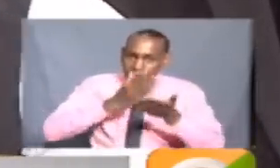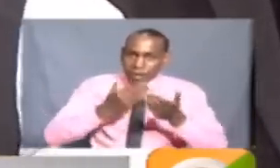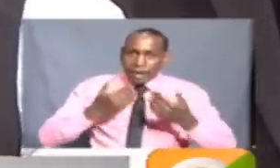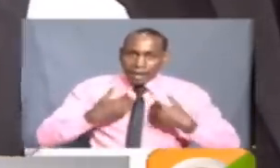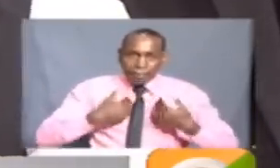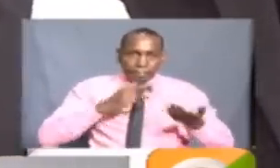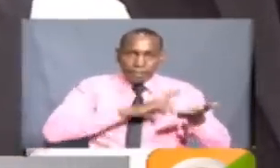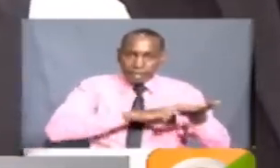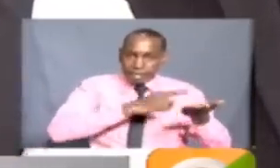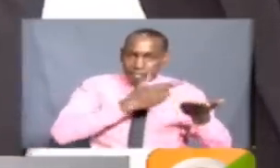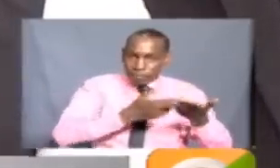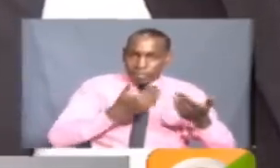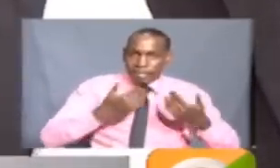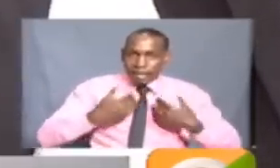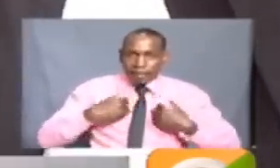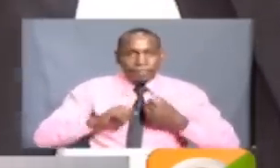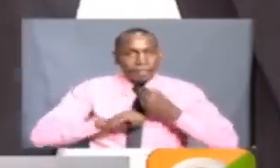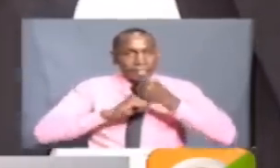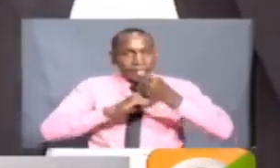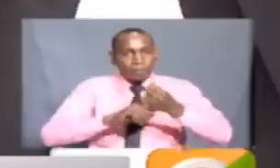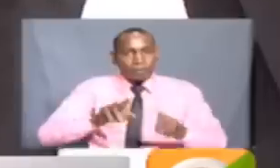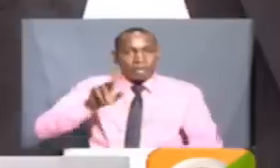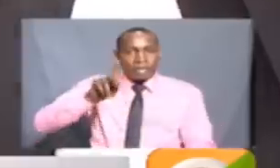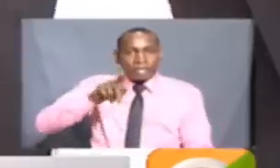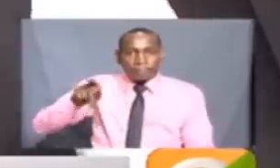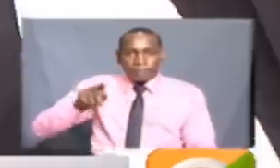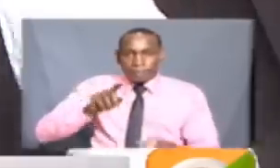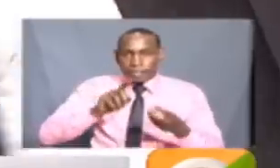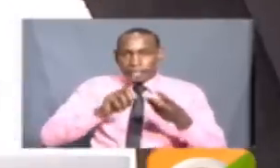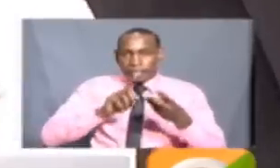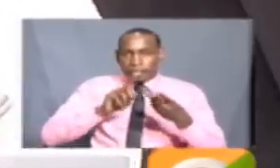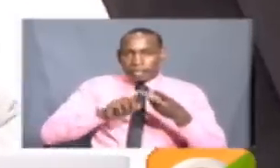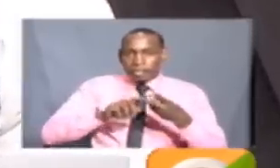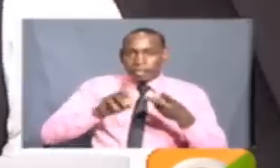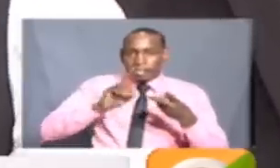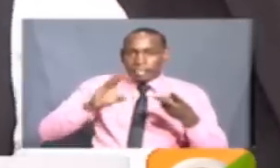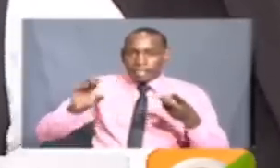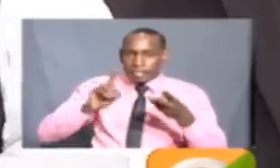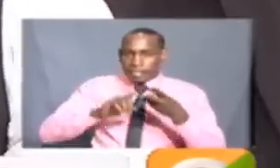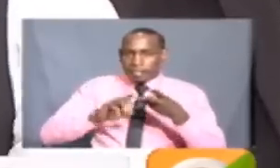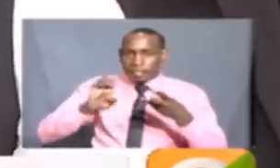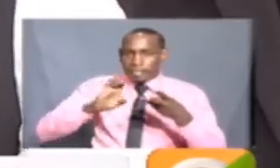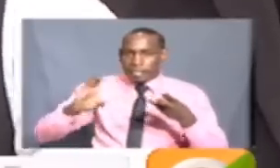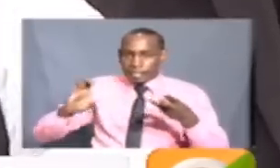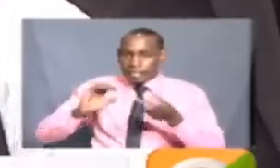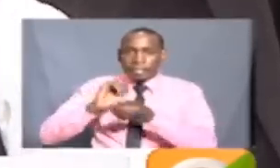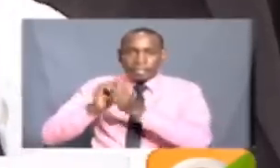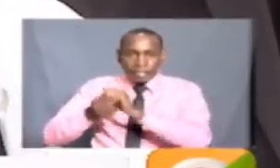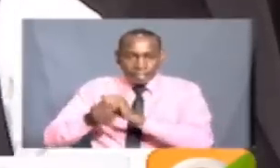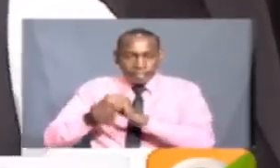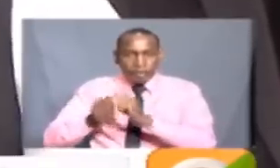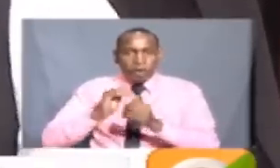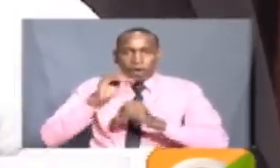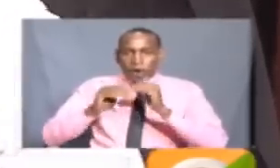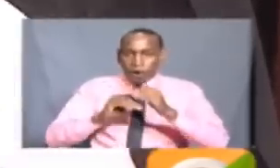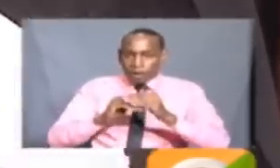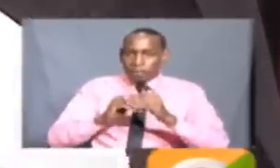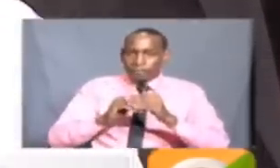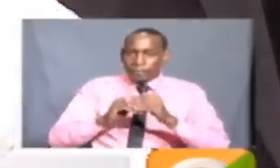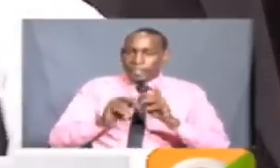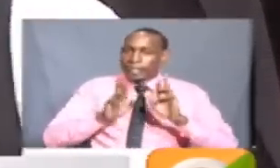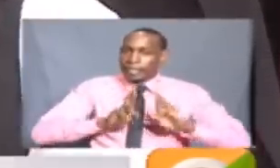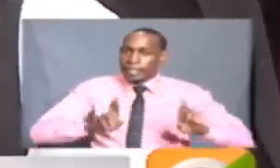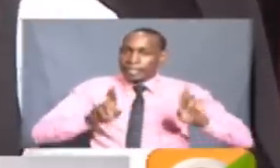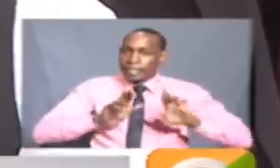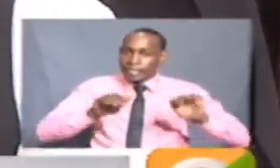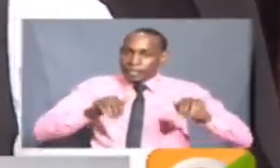machinery. He's got the backing, the DPP, the DCI, the revived ESCC. They're all waiting